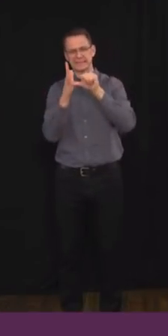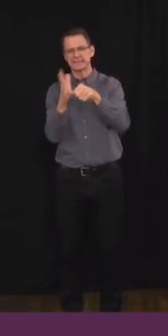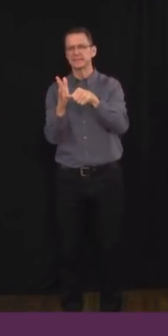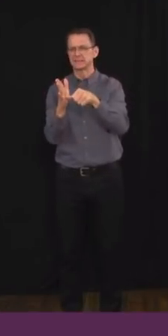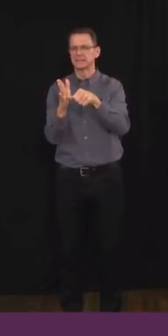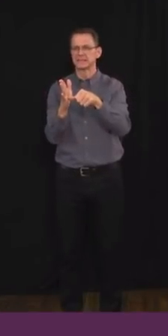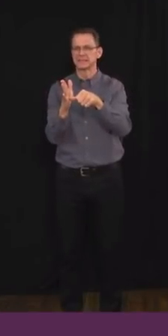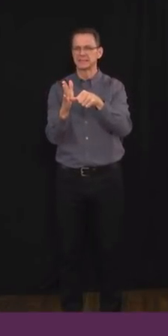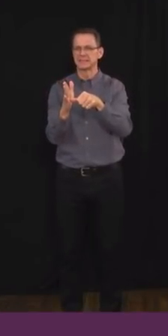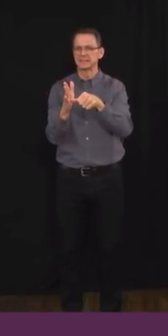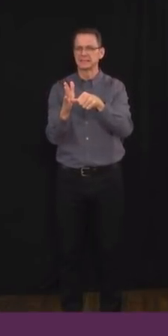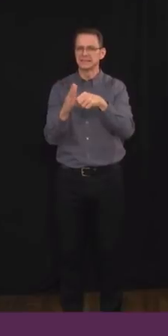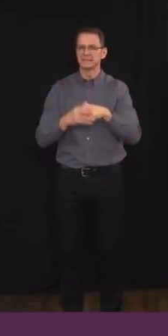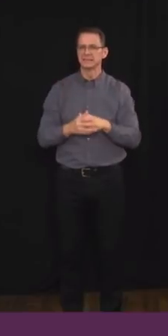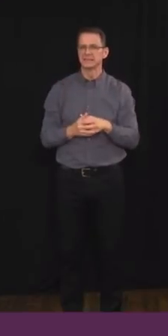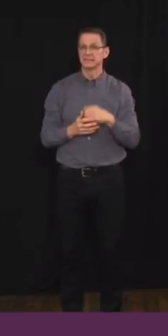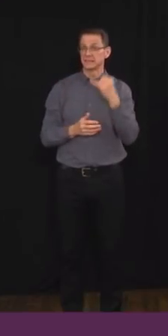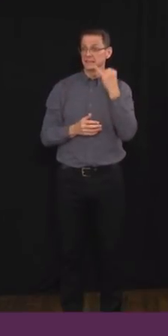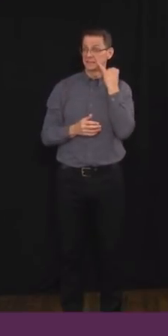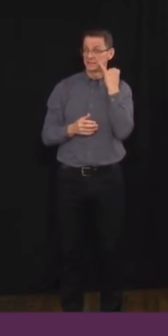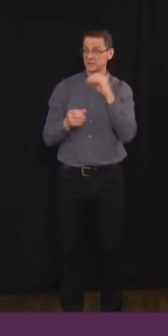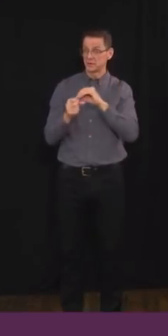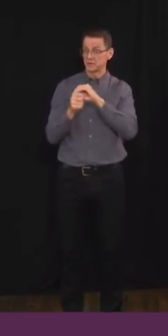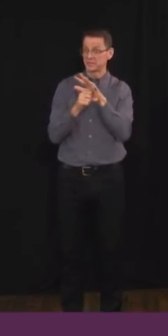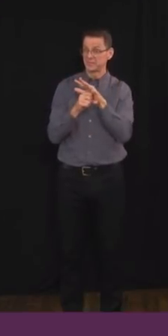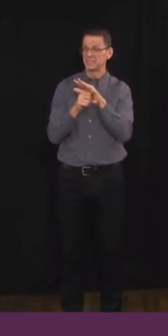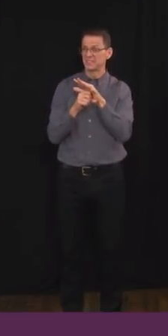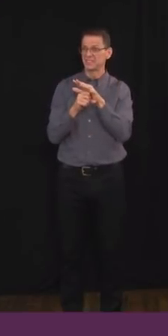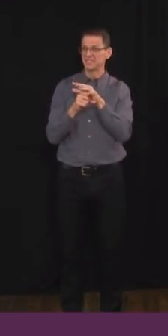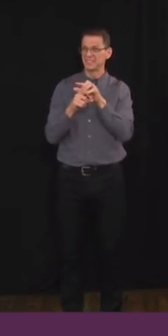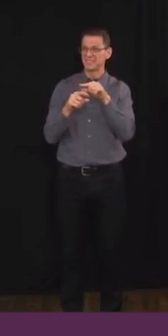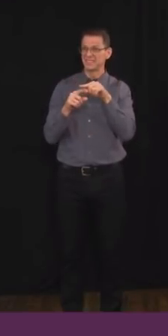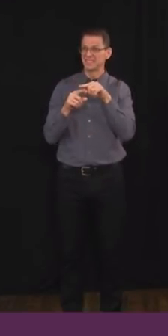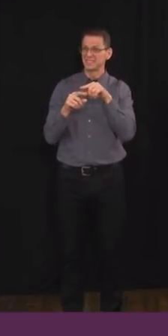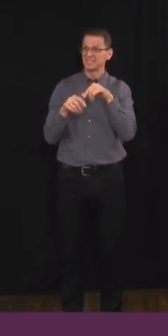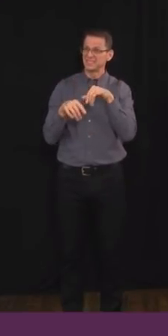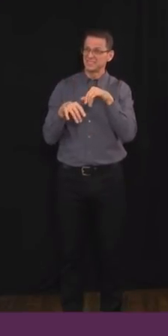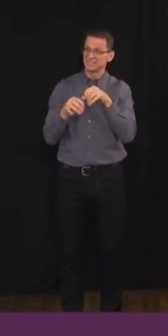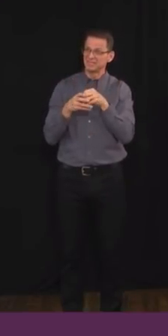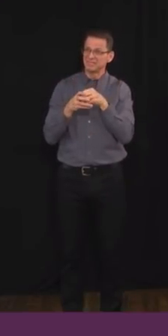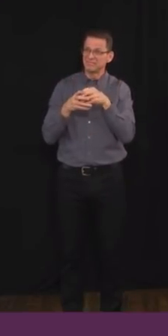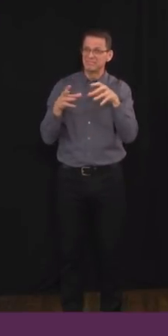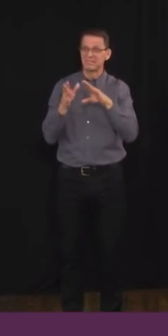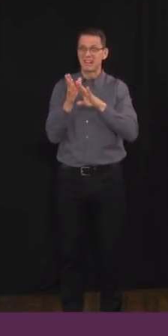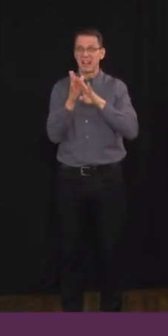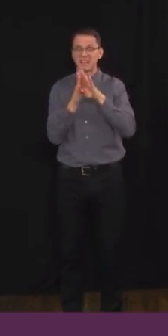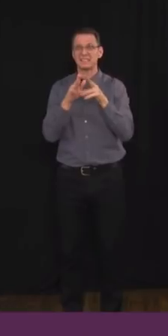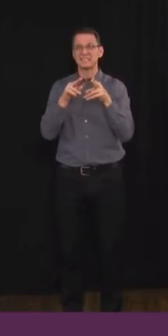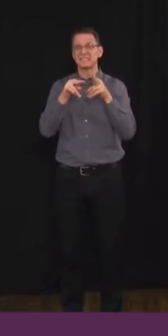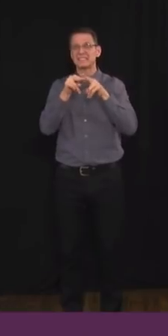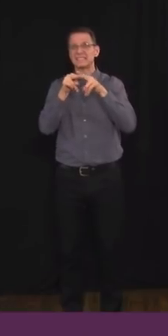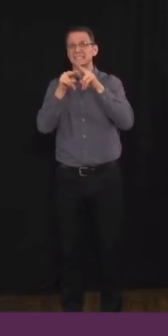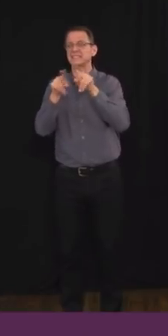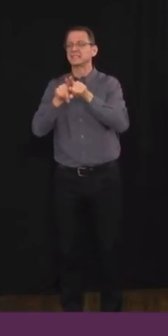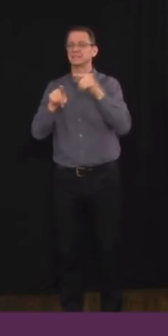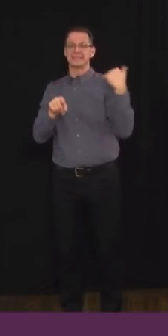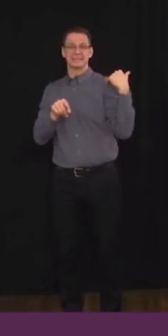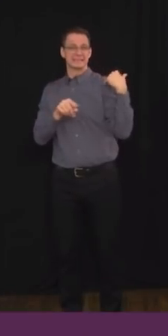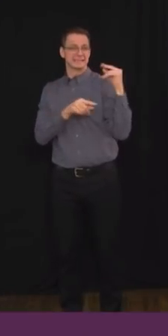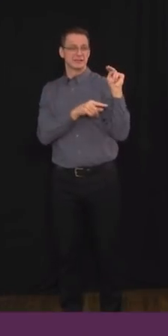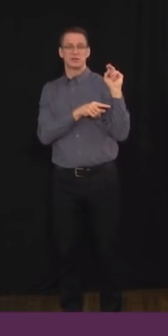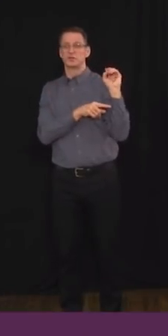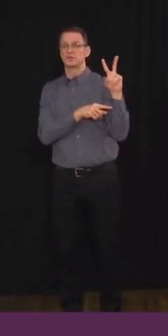surge again, if we start moving once again towards exponential growth like we saw in November, December,